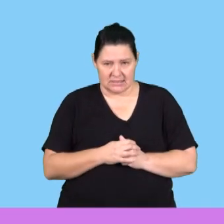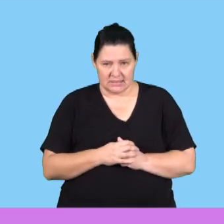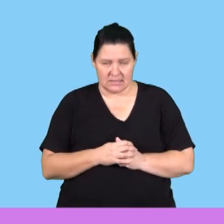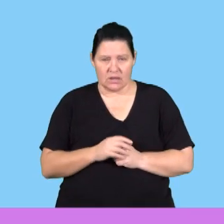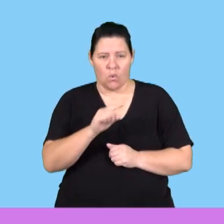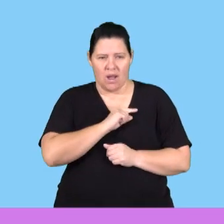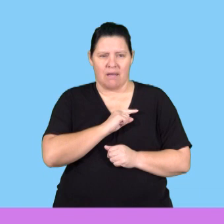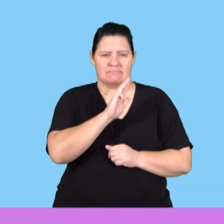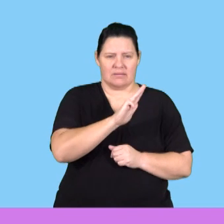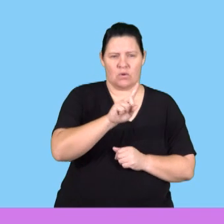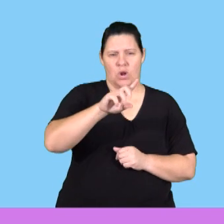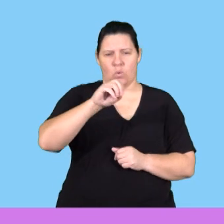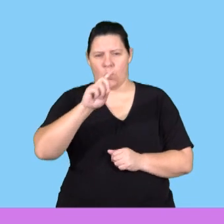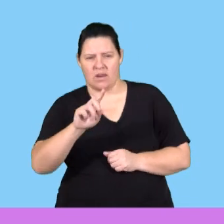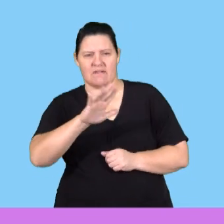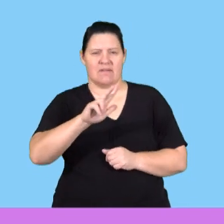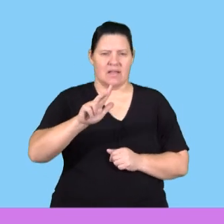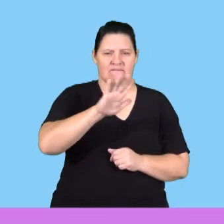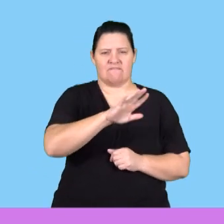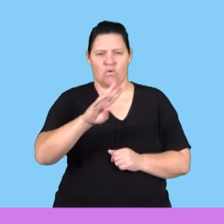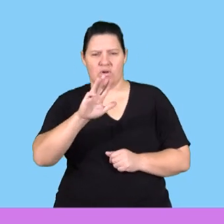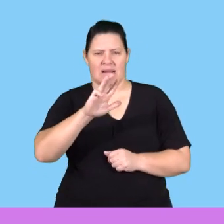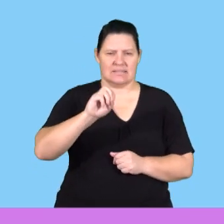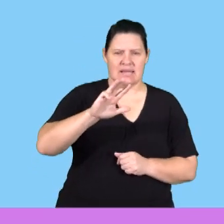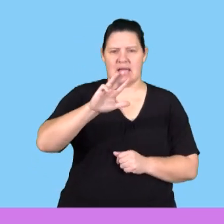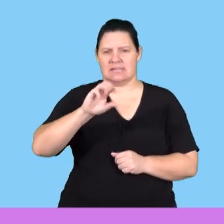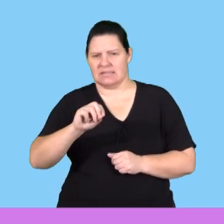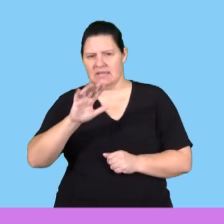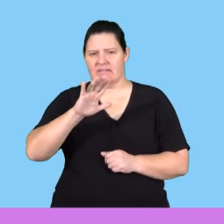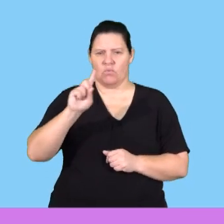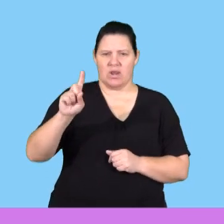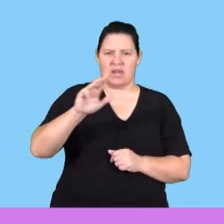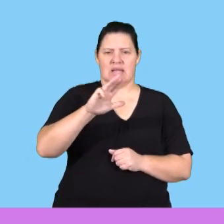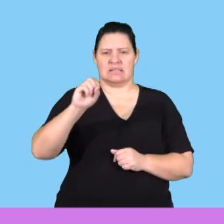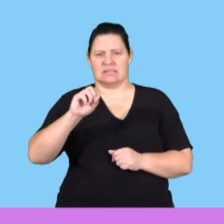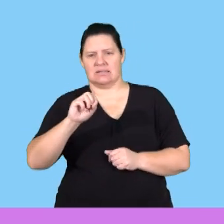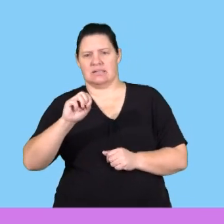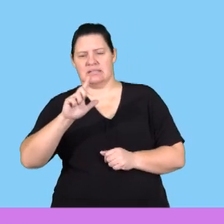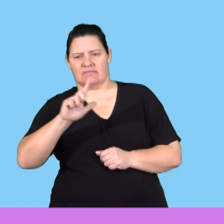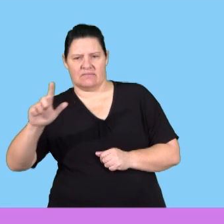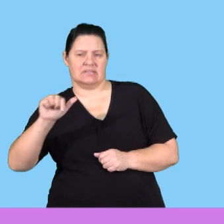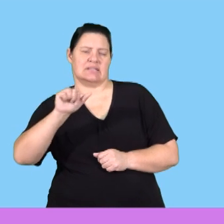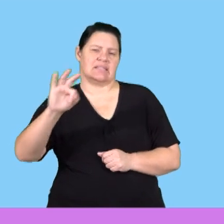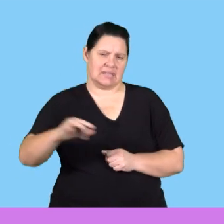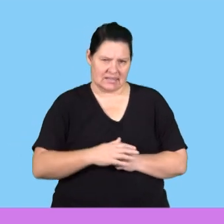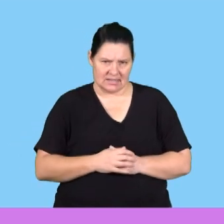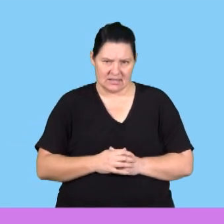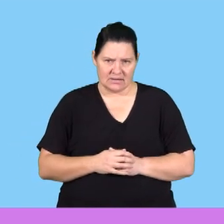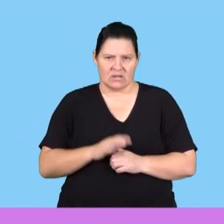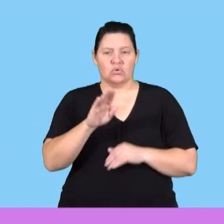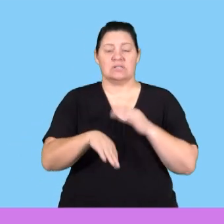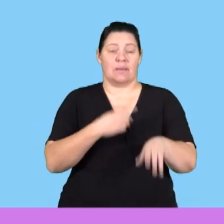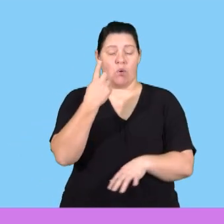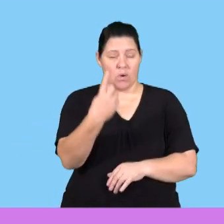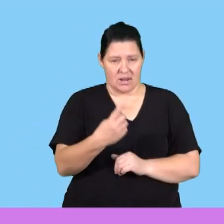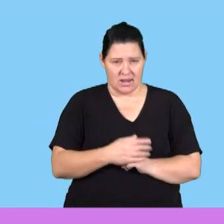arranged, right? Because it's 99, 101, 58, 54, 90, 90, 51, 90, 77, 63.